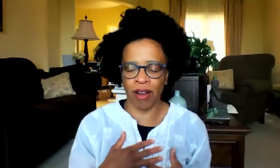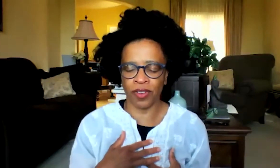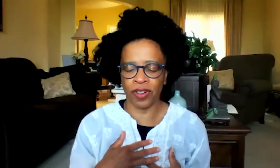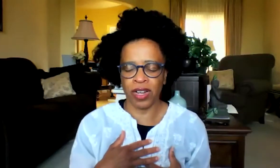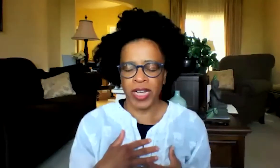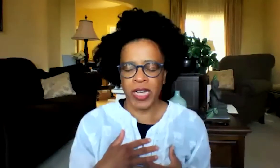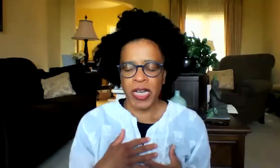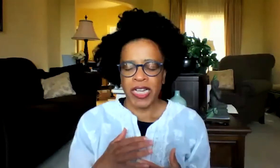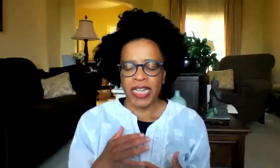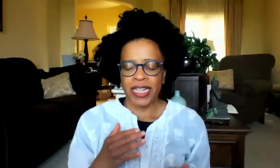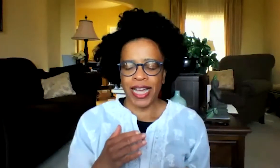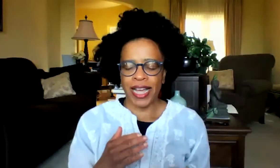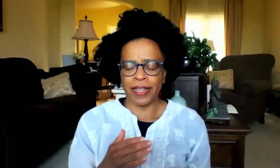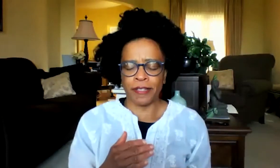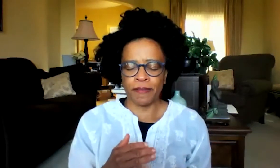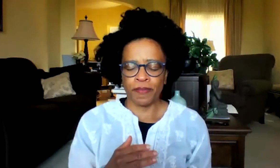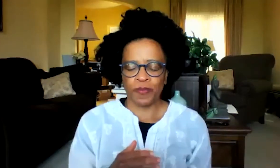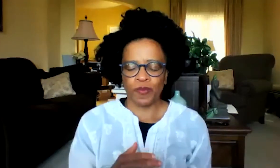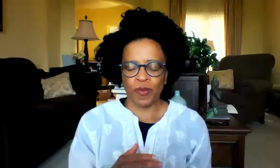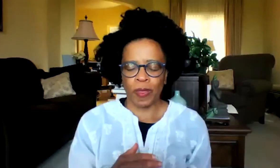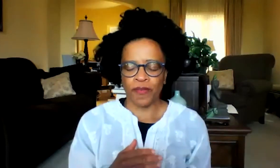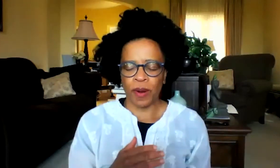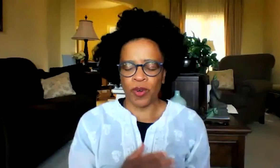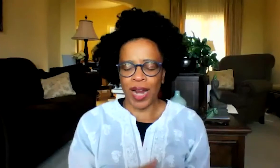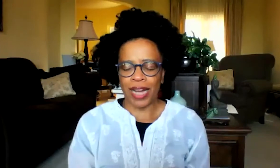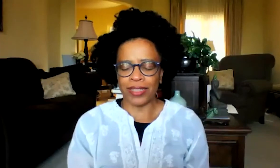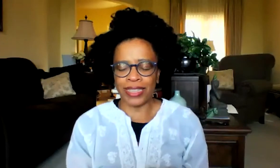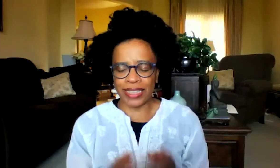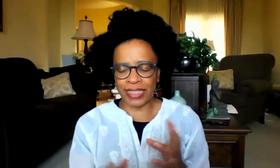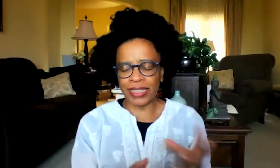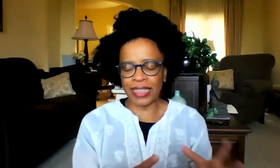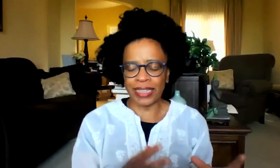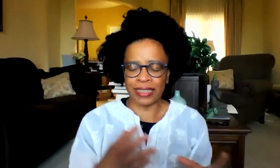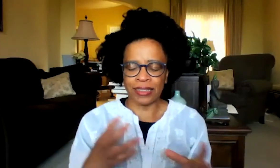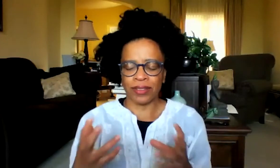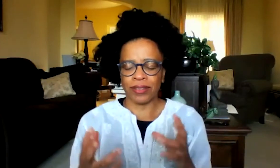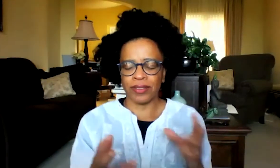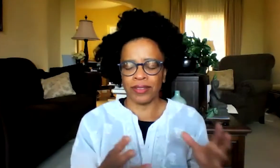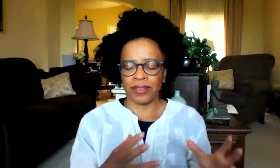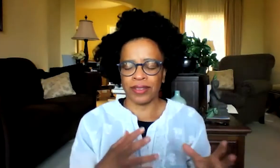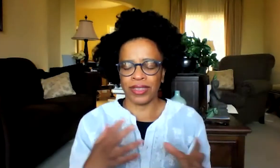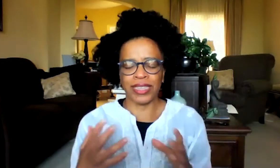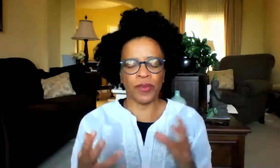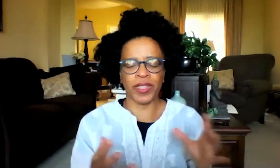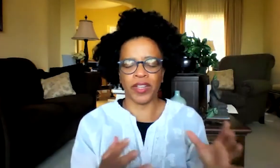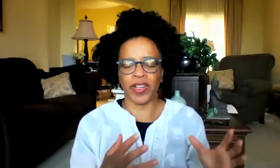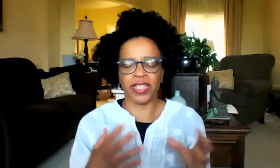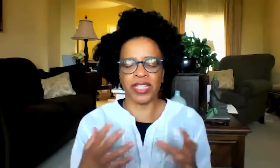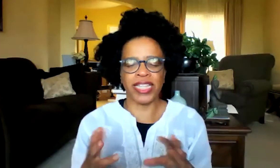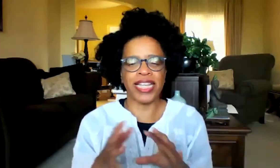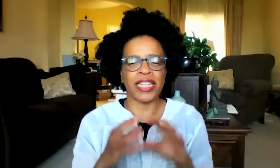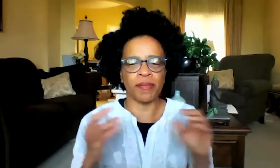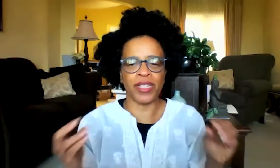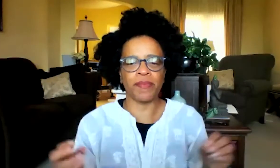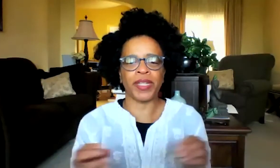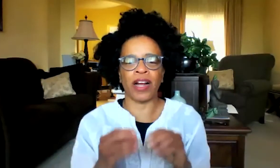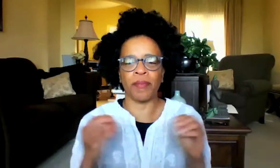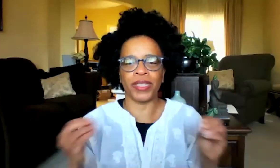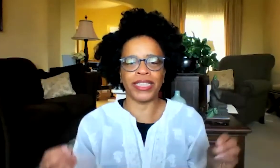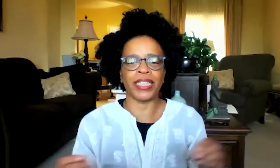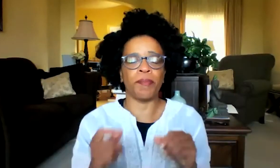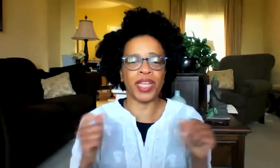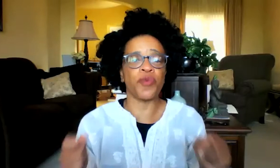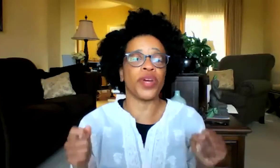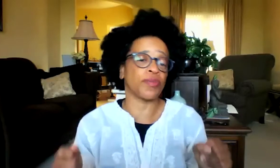I offer. And from grounding, seeing what there is to see, and then deepening